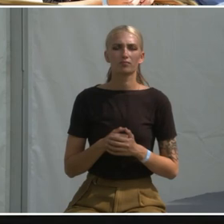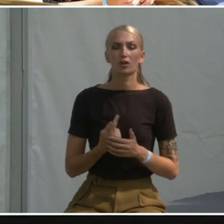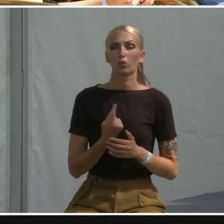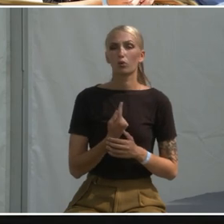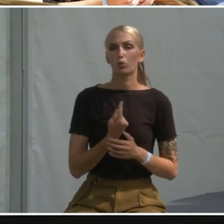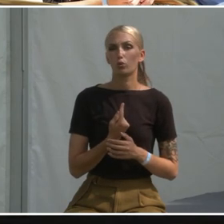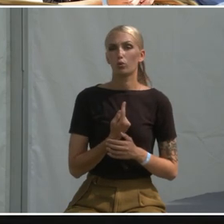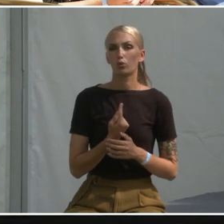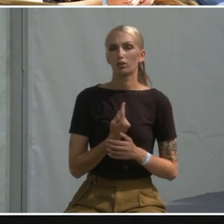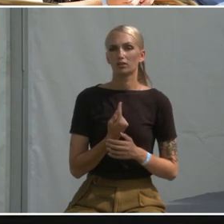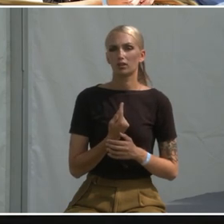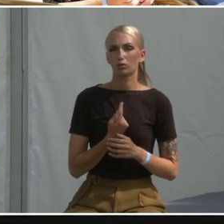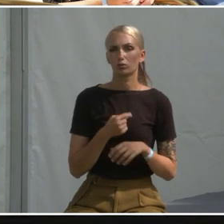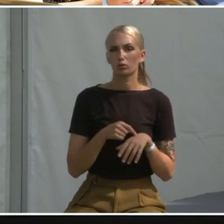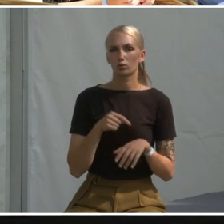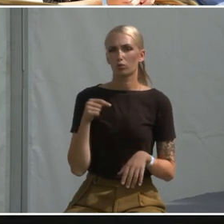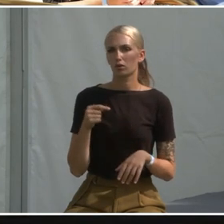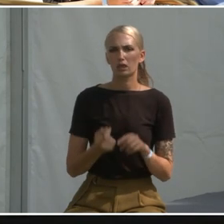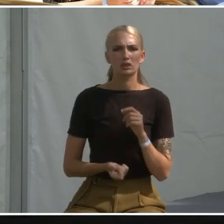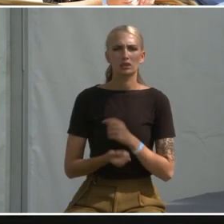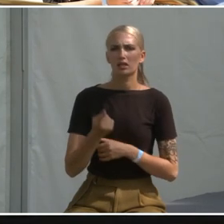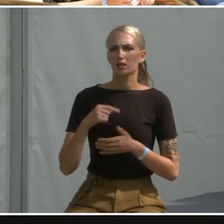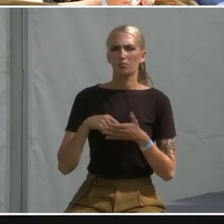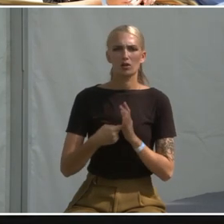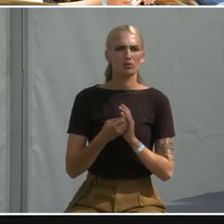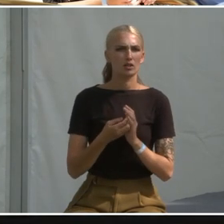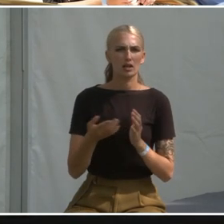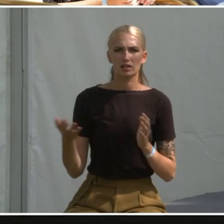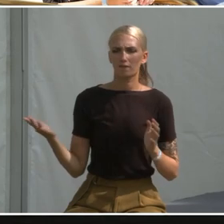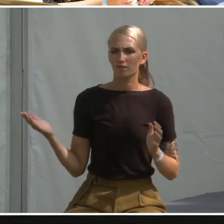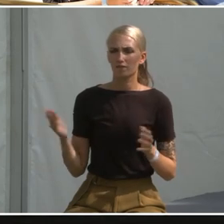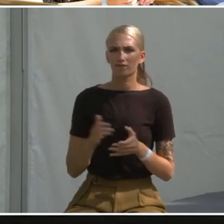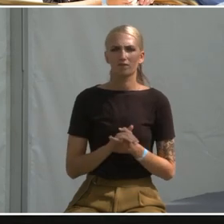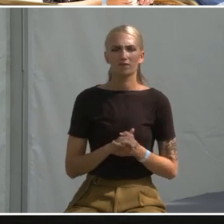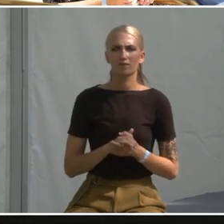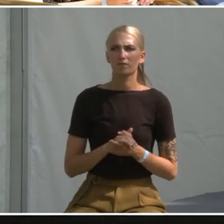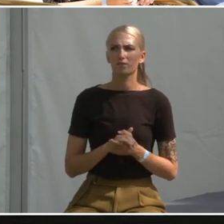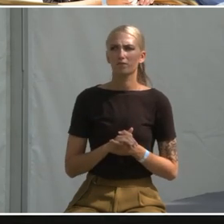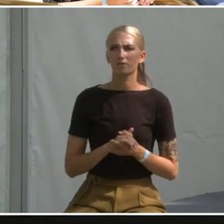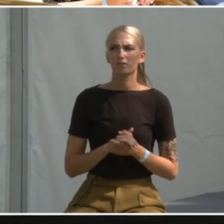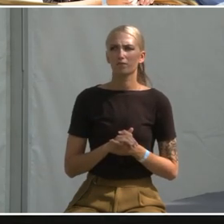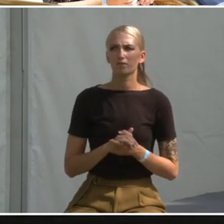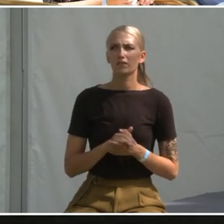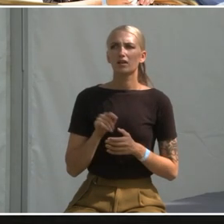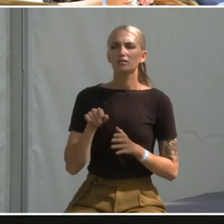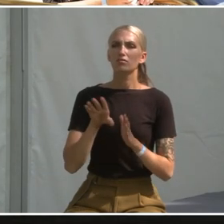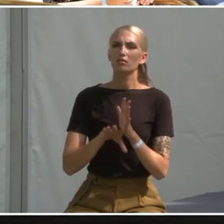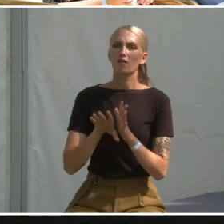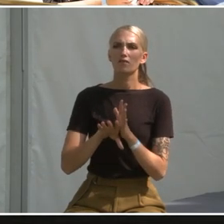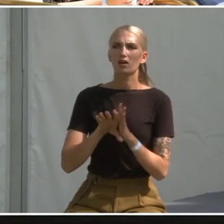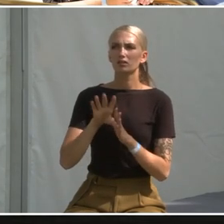Loneliness comes from different things, but what we do know is that loneliness often is connected with